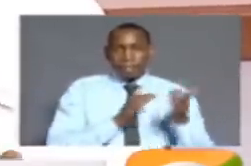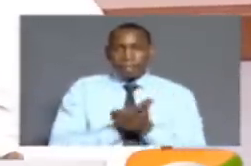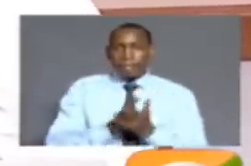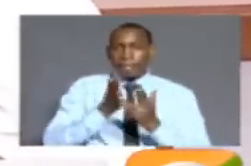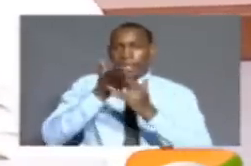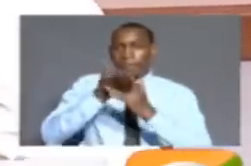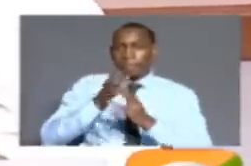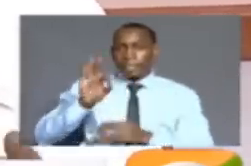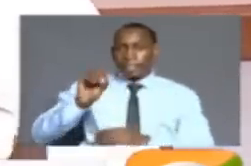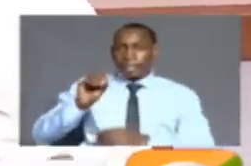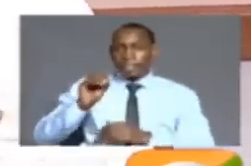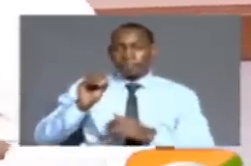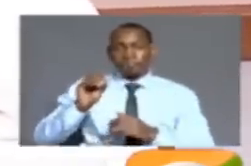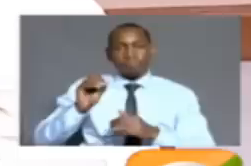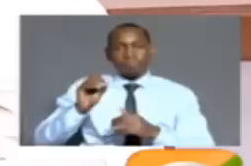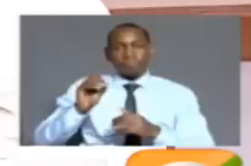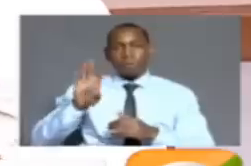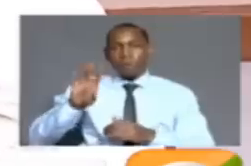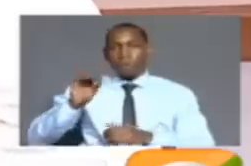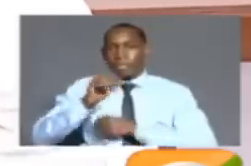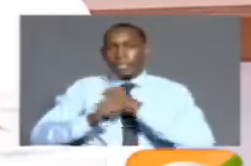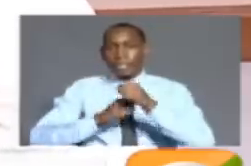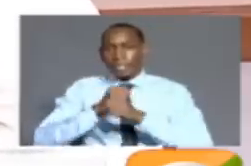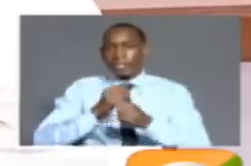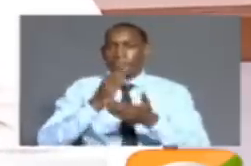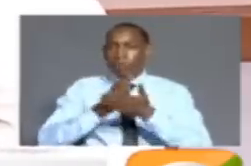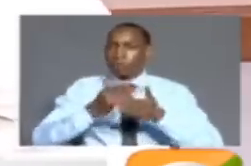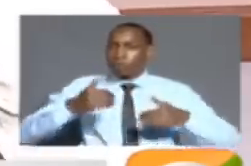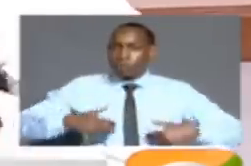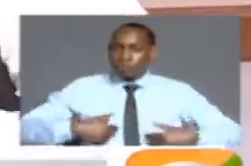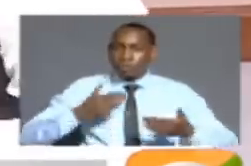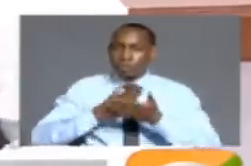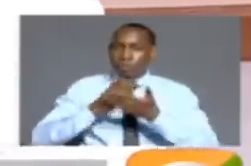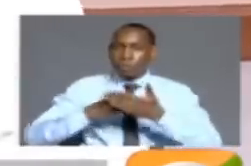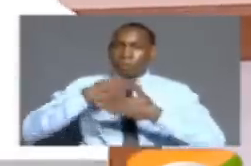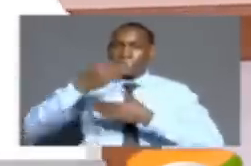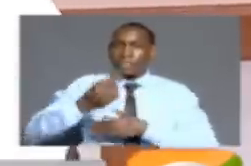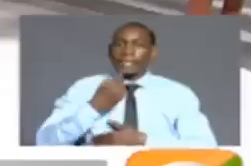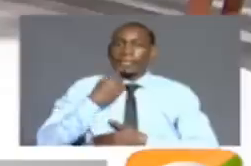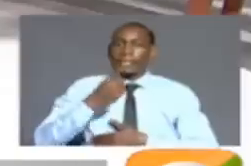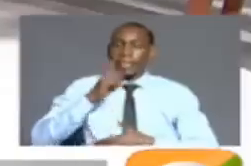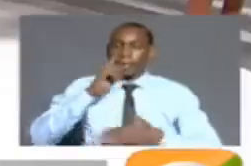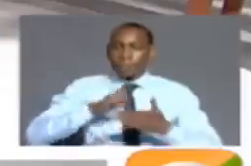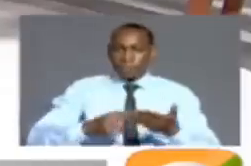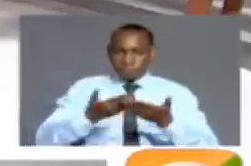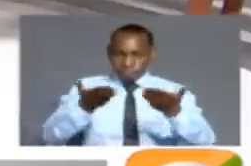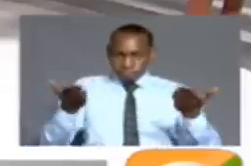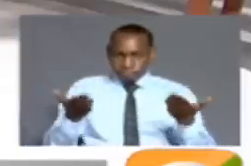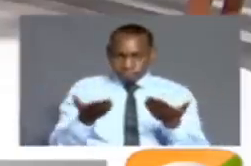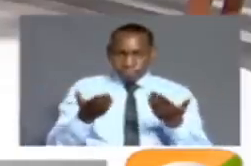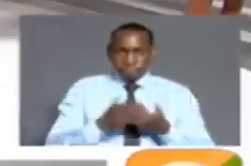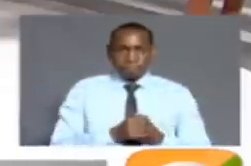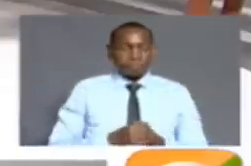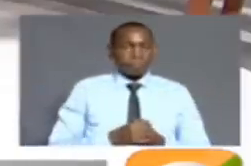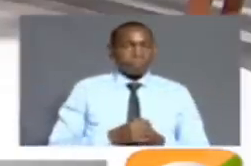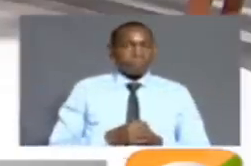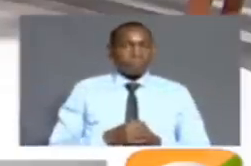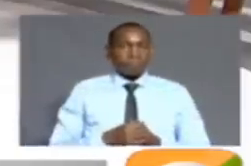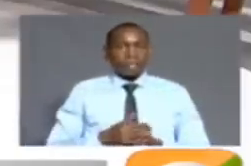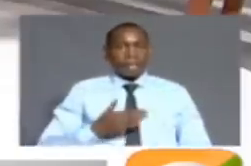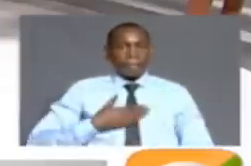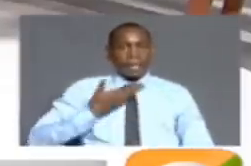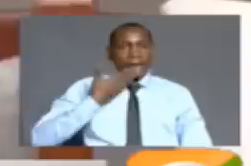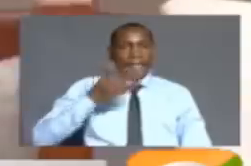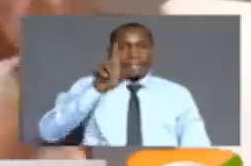or early 40s. You're so young, and you are the future. What do you tell them now? Really, and I'll answer